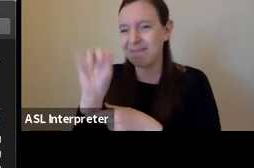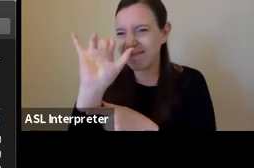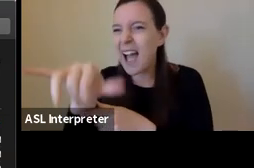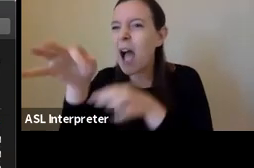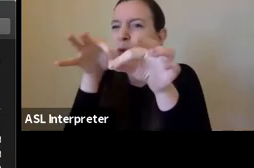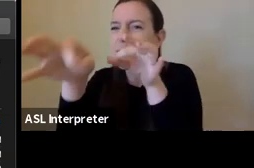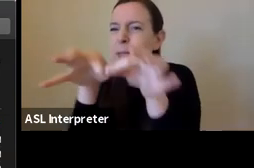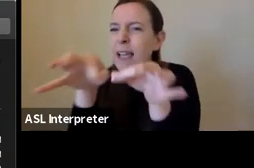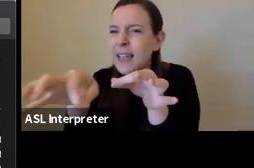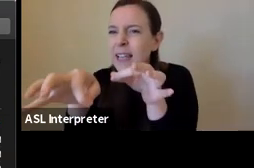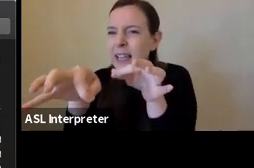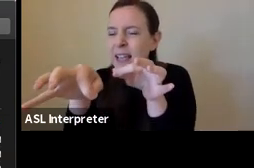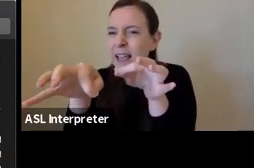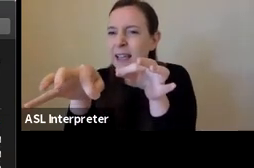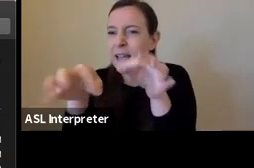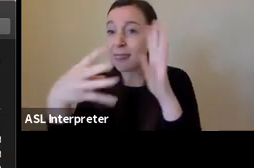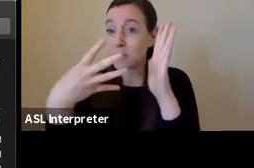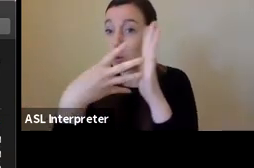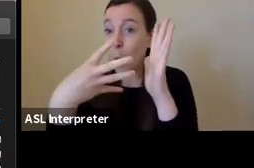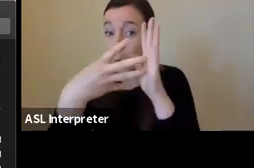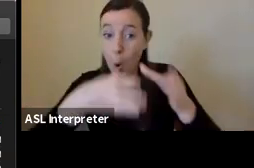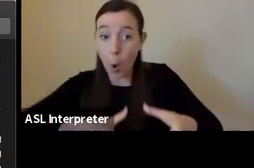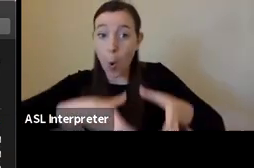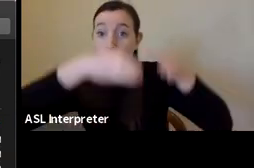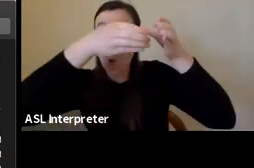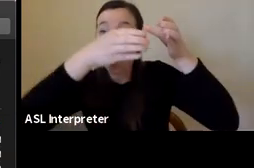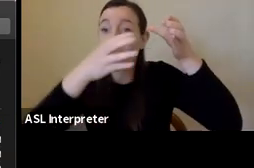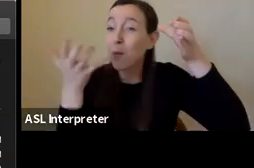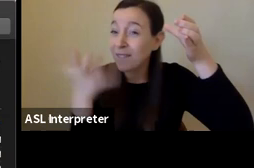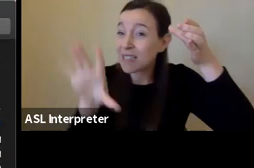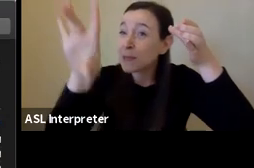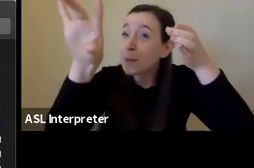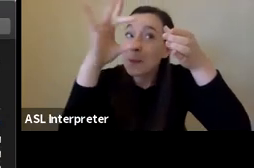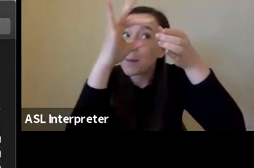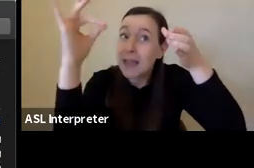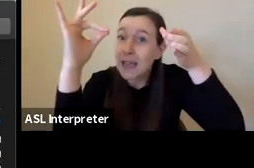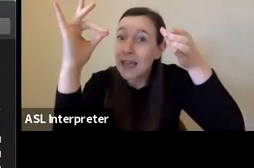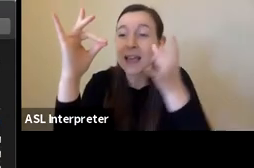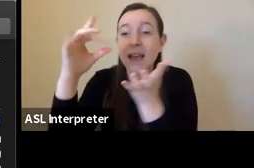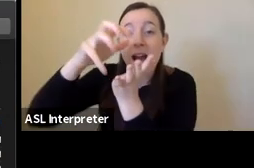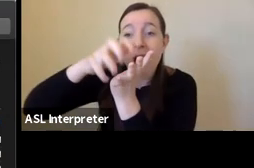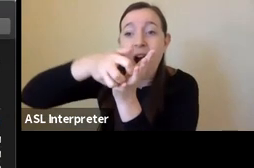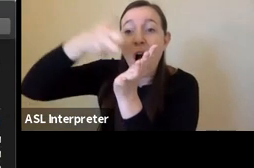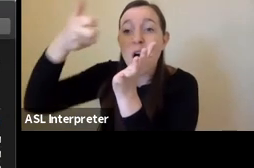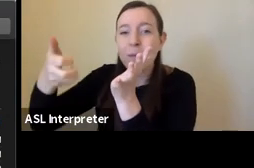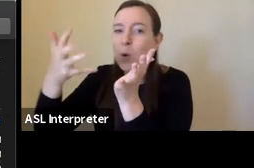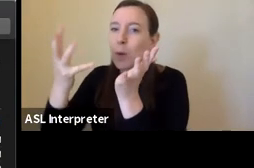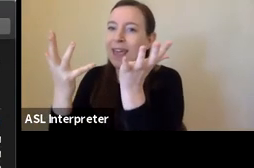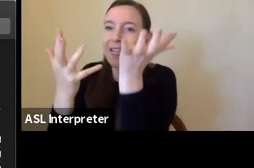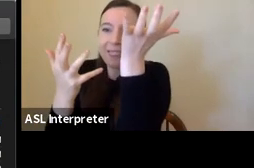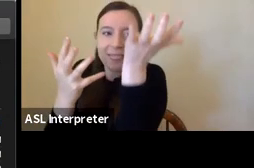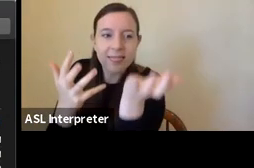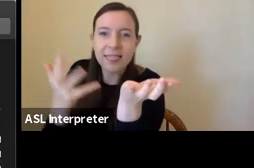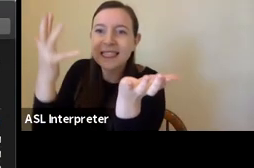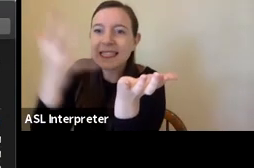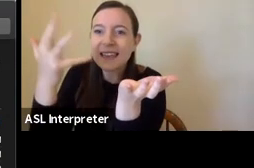to the saguaro and you leave it like that where it's face up, and it's pretty much like little hands just saying, "Hey, can you give me some